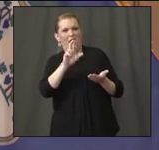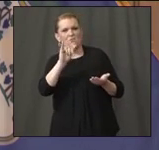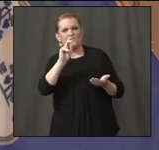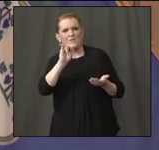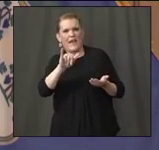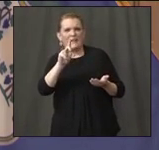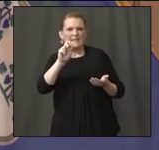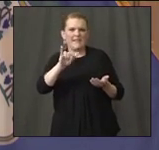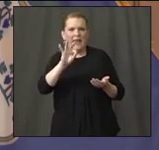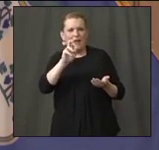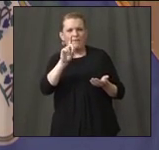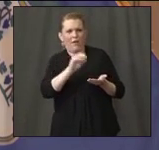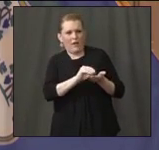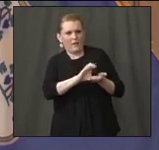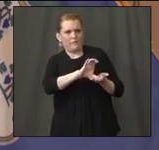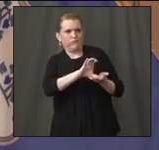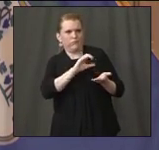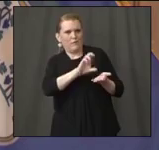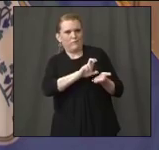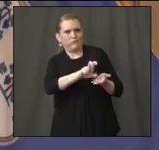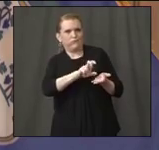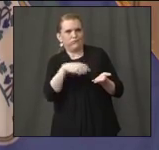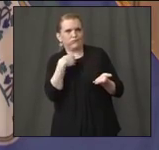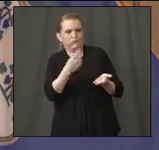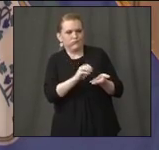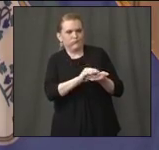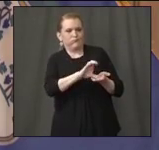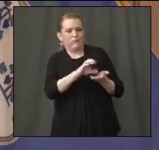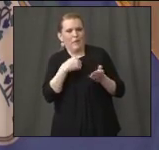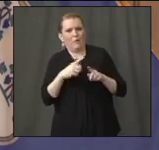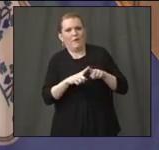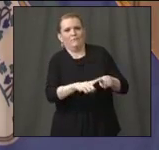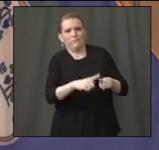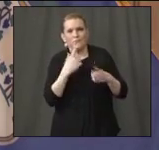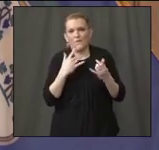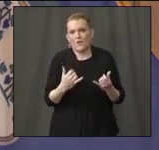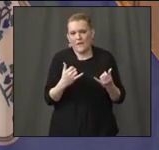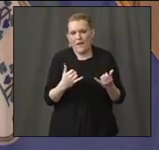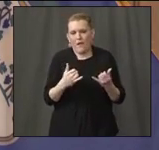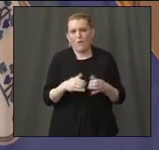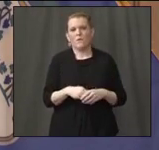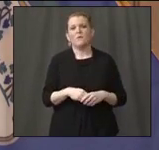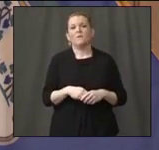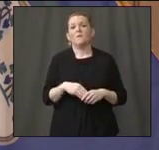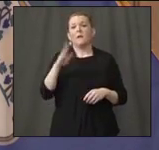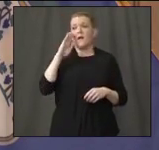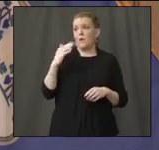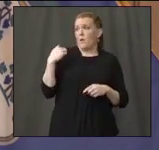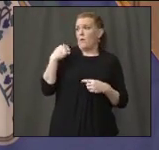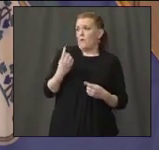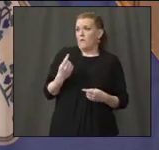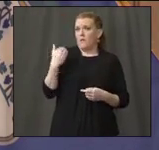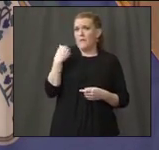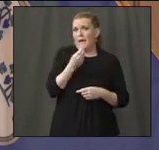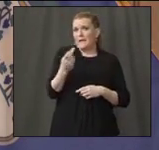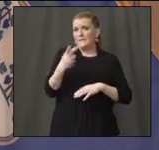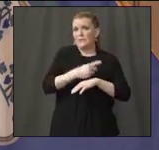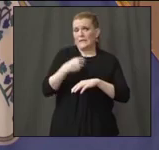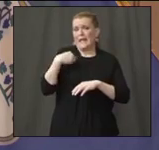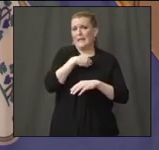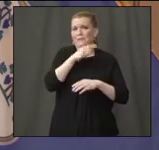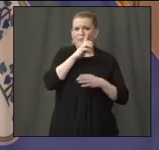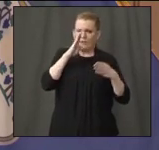We spent a lot of time the last few days on testing, and there's a lot of complaints that they're not getting the testing ingredients